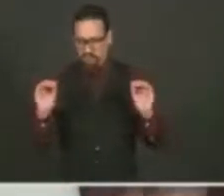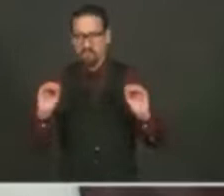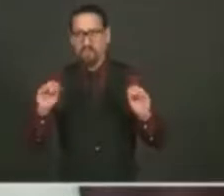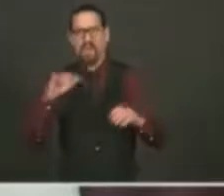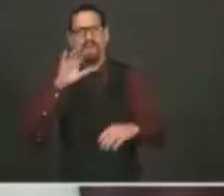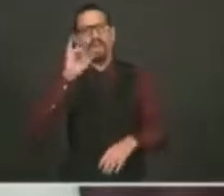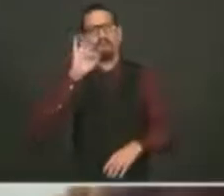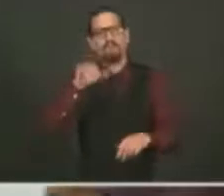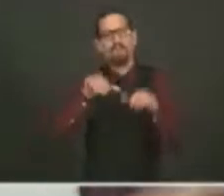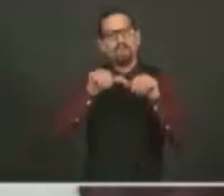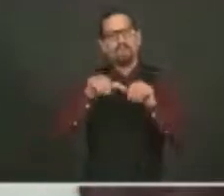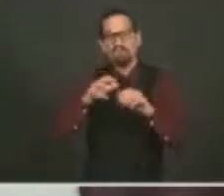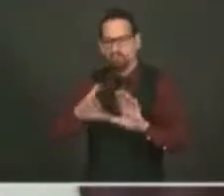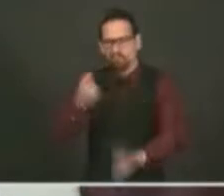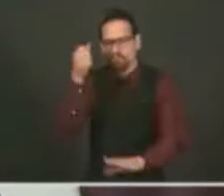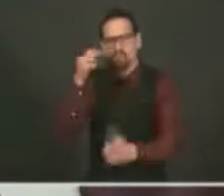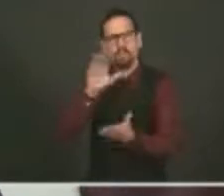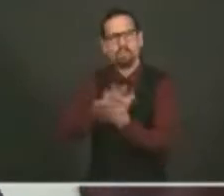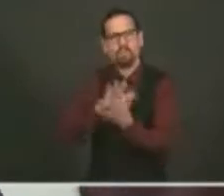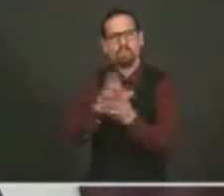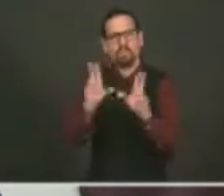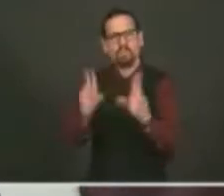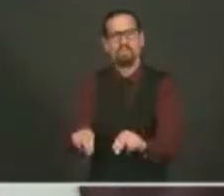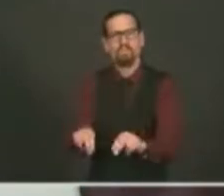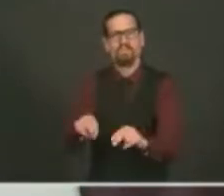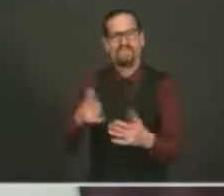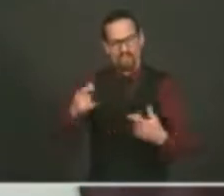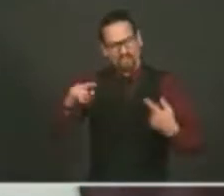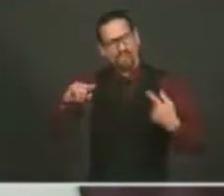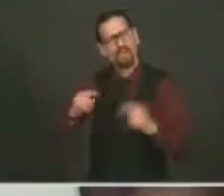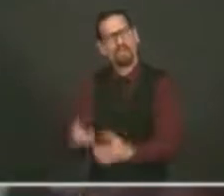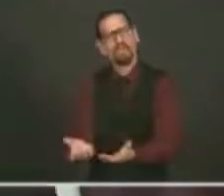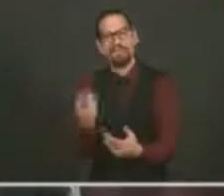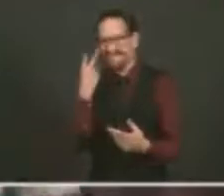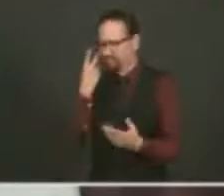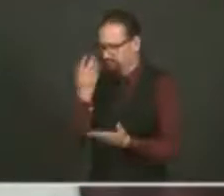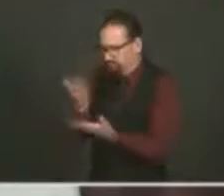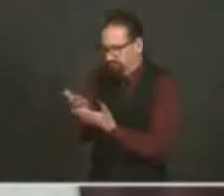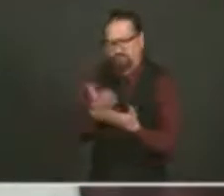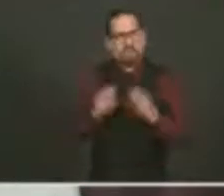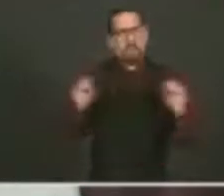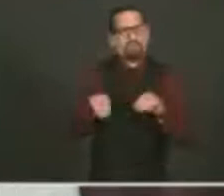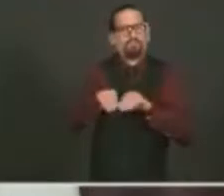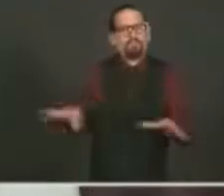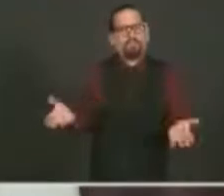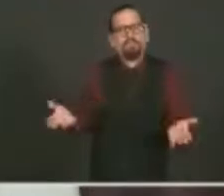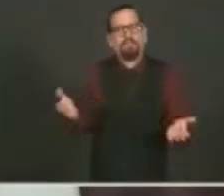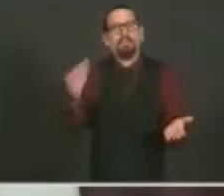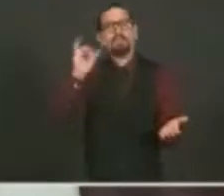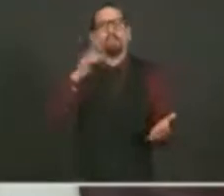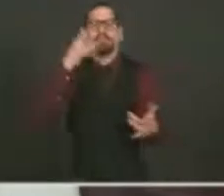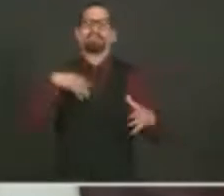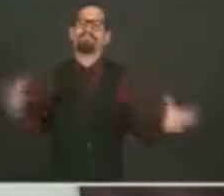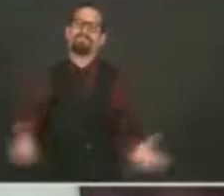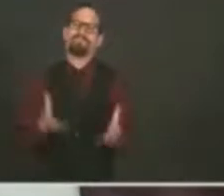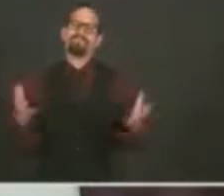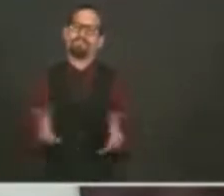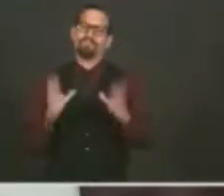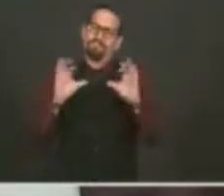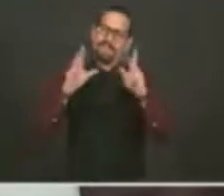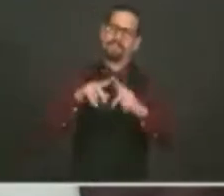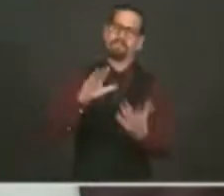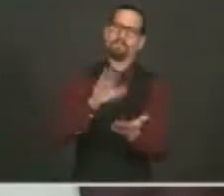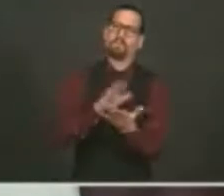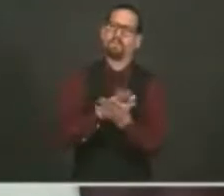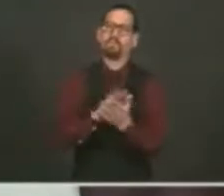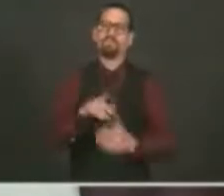calls, on balance, we got to get the kids in school. And as I already said about Pawtucket, it's a poor community. Parents